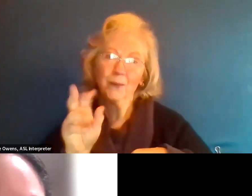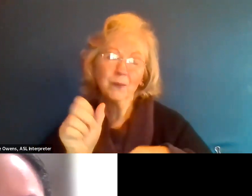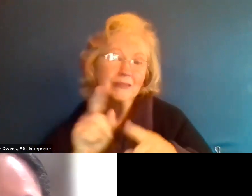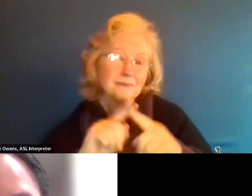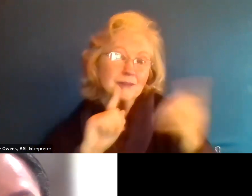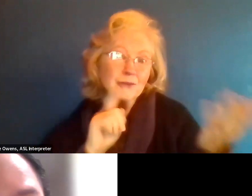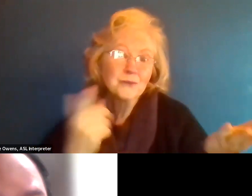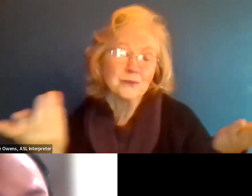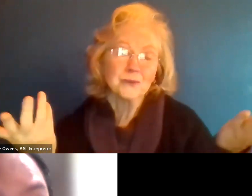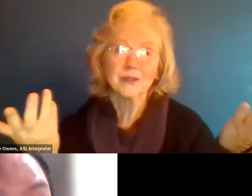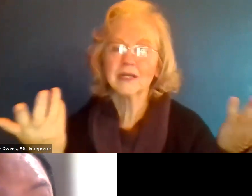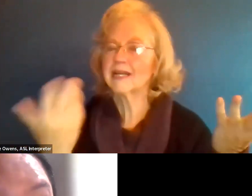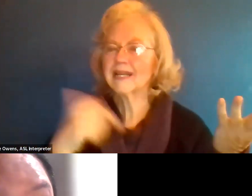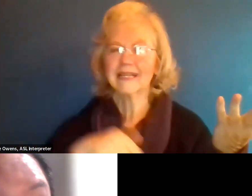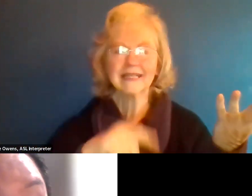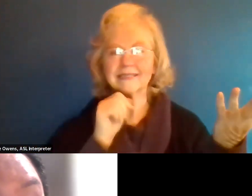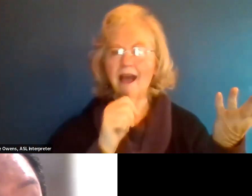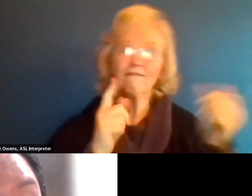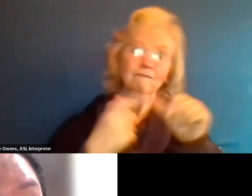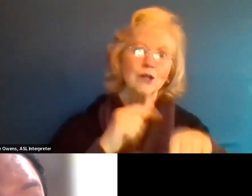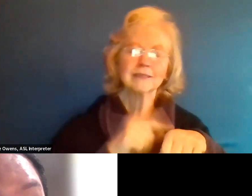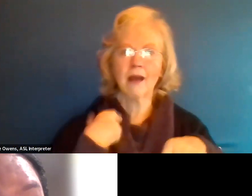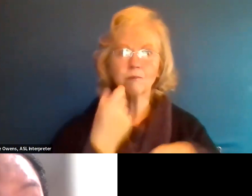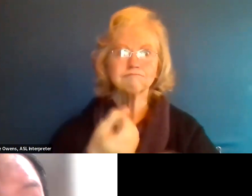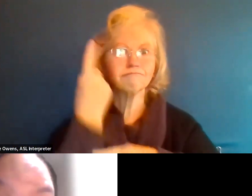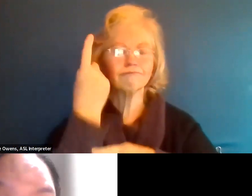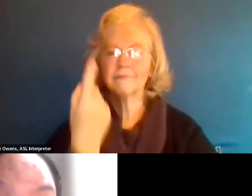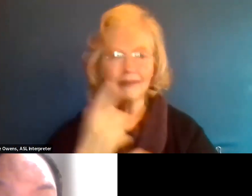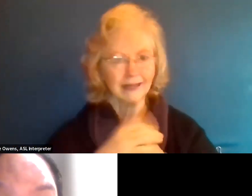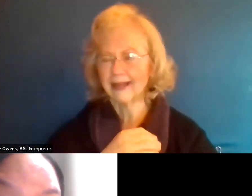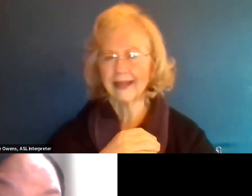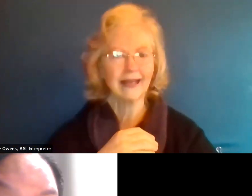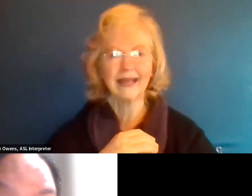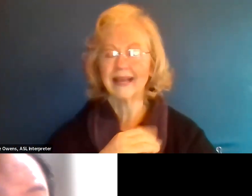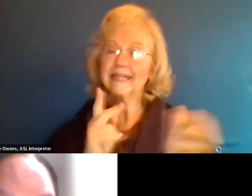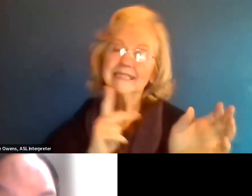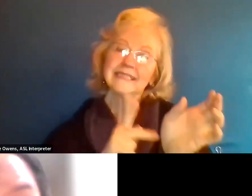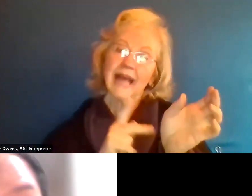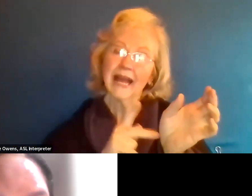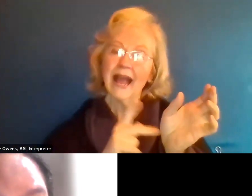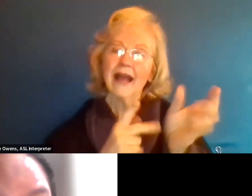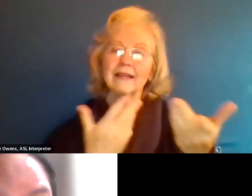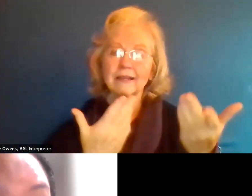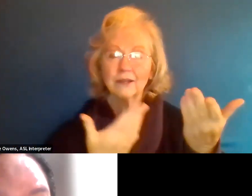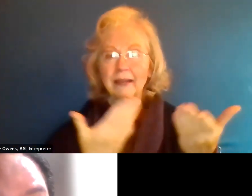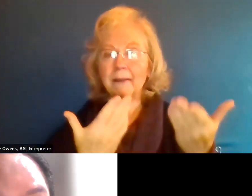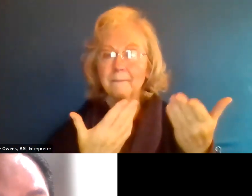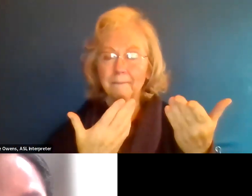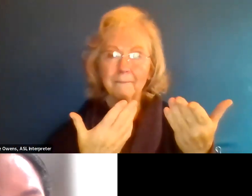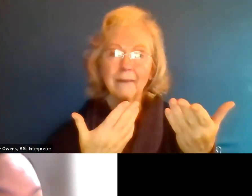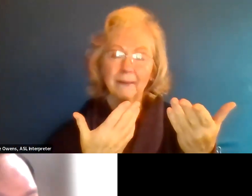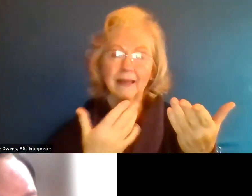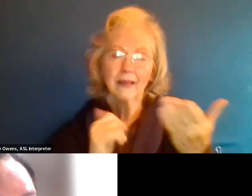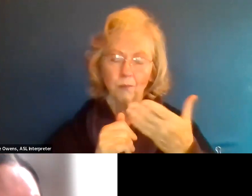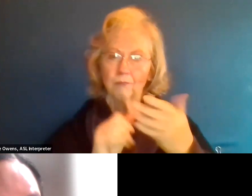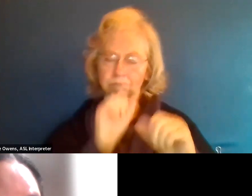I mean, this isn't our first revelation. But like, yeah, in psychiatry, maybe it's coming a little bit more hard, right?